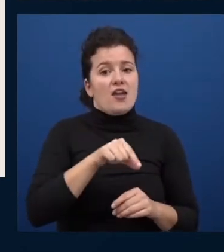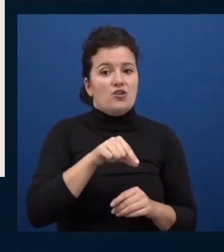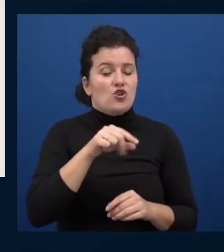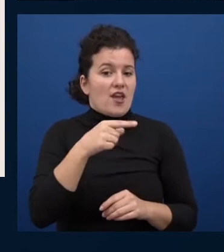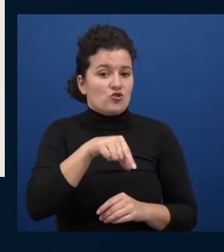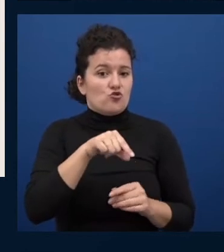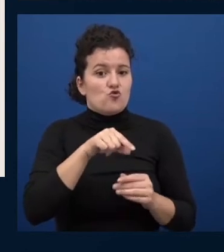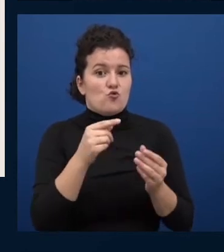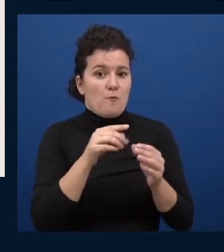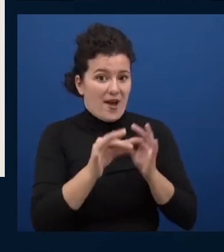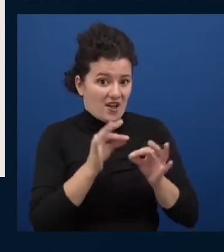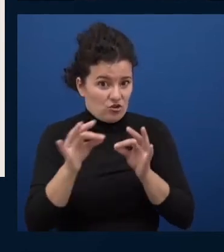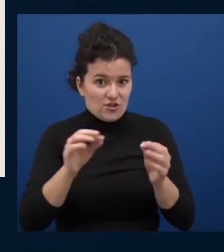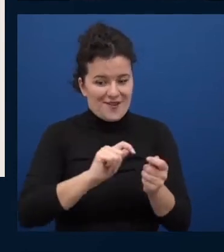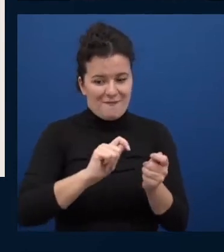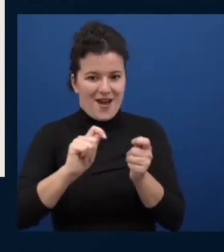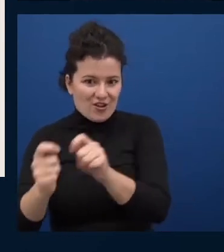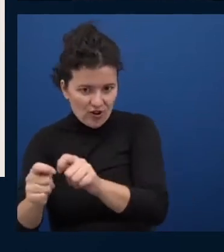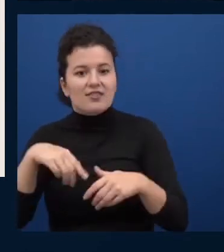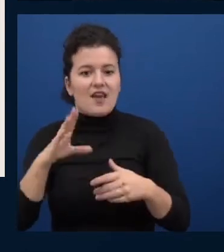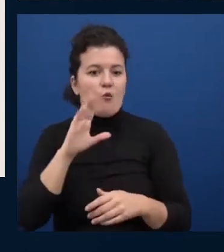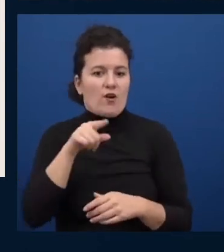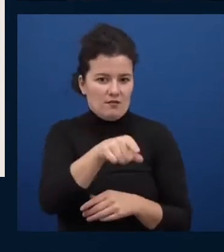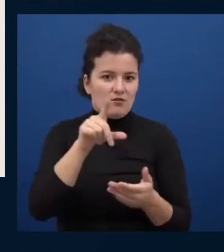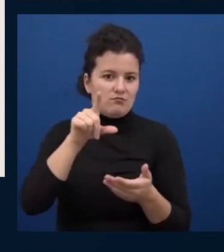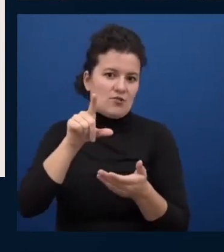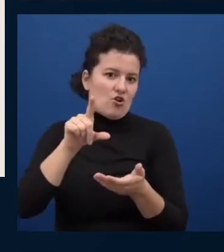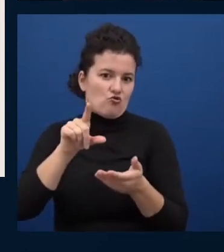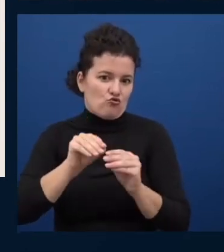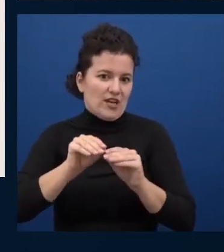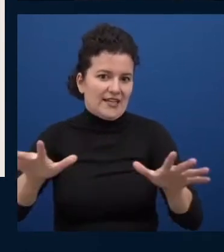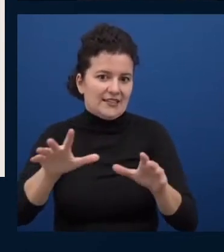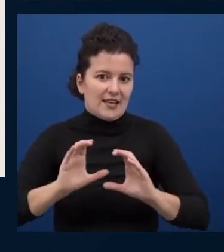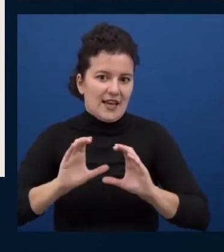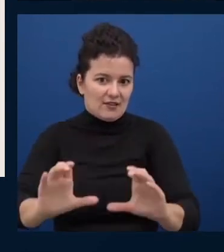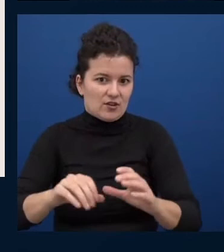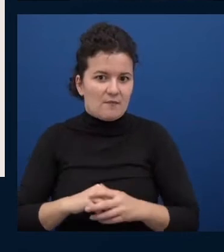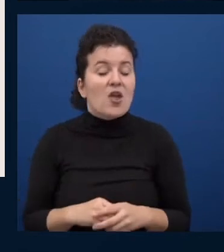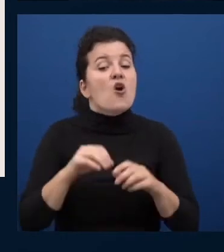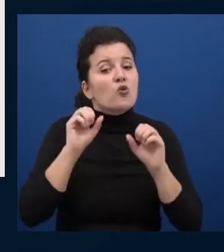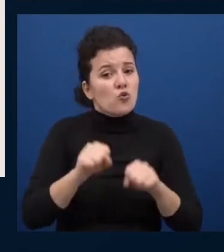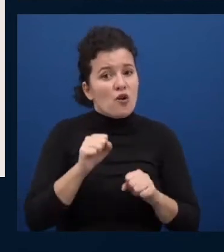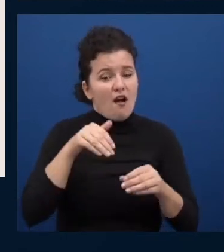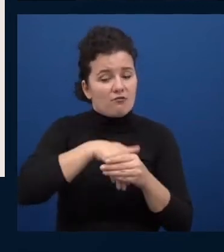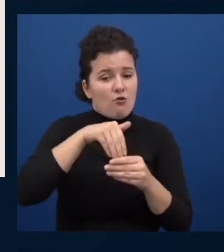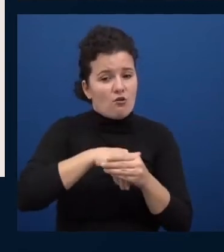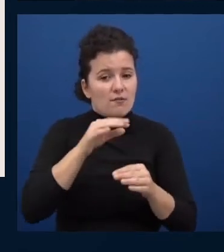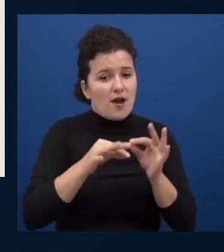point, we have kind of proven that it is possible to write complex packages on top of the new version of